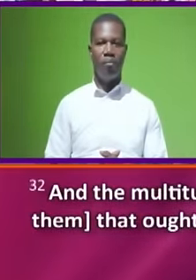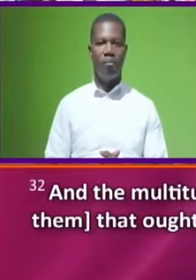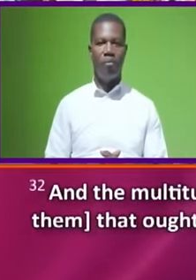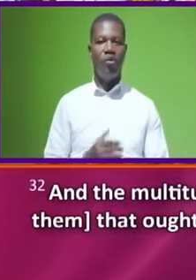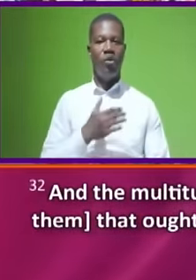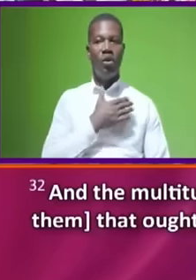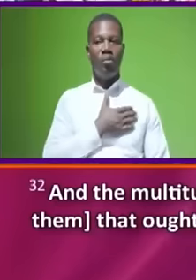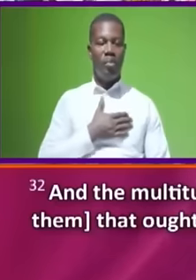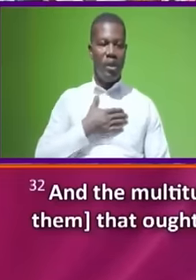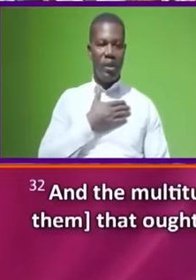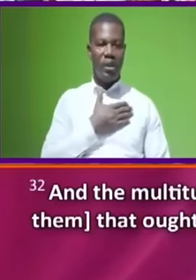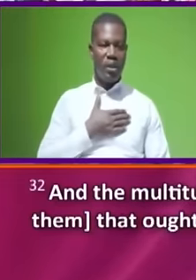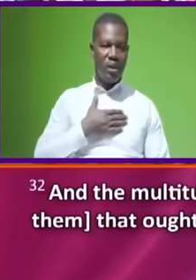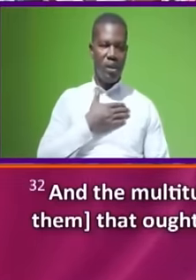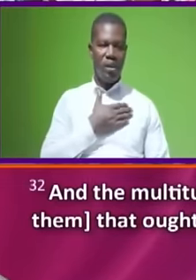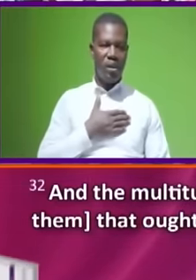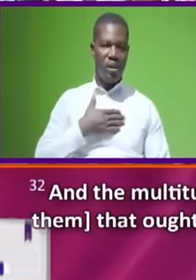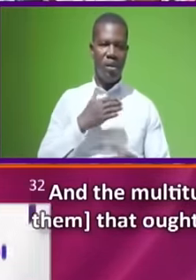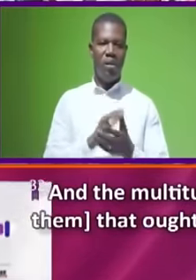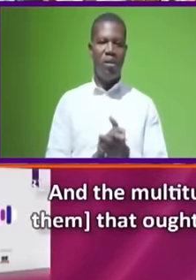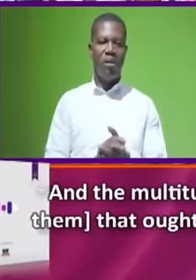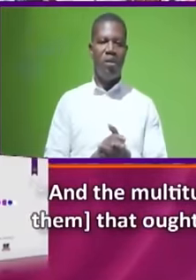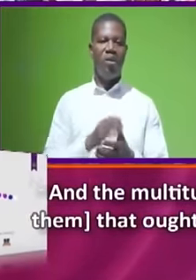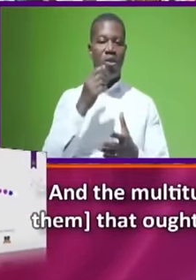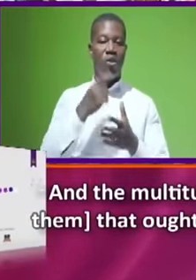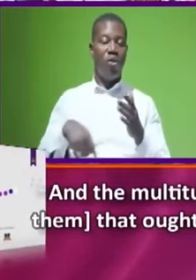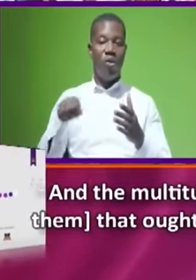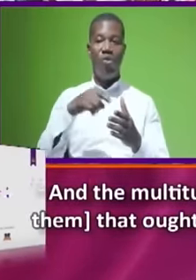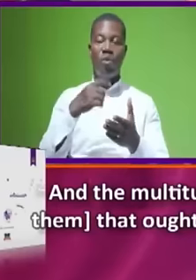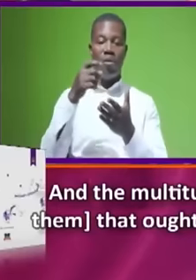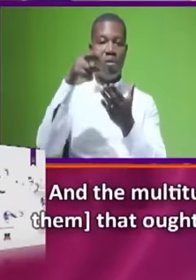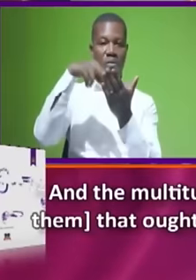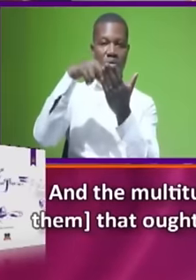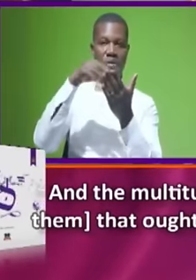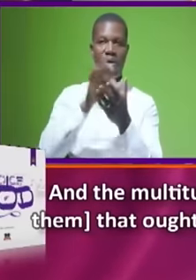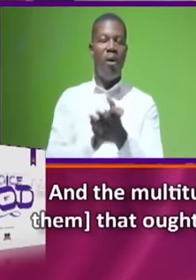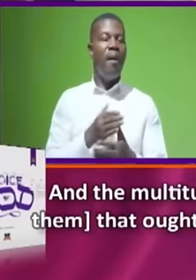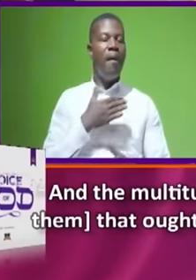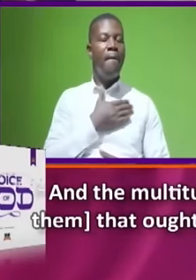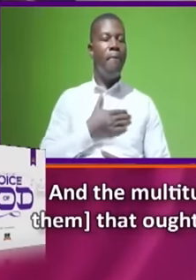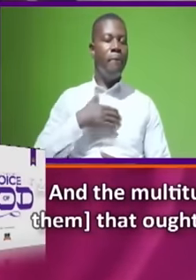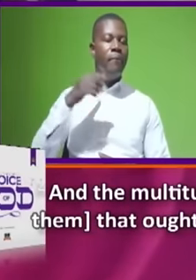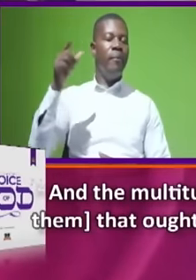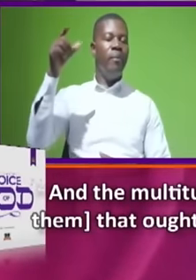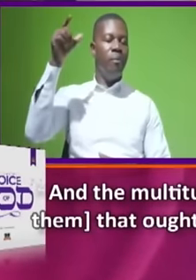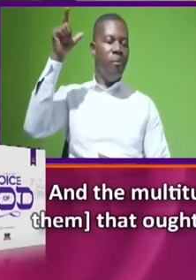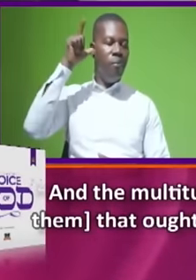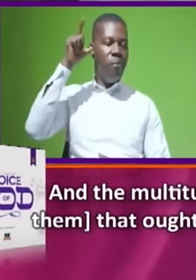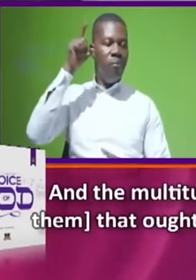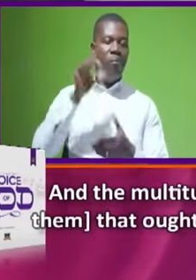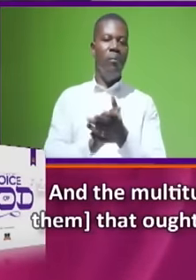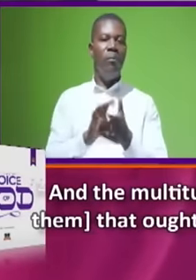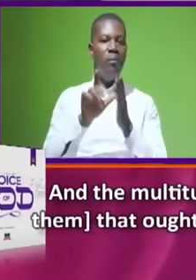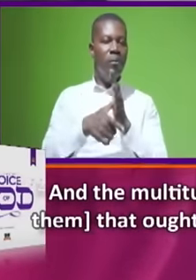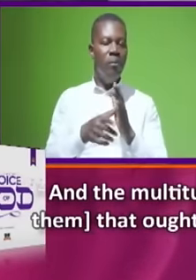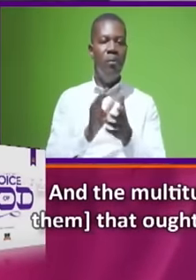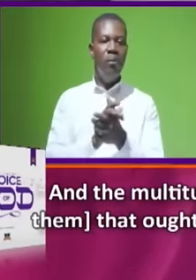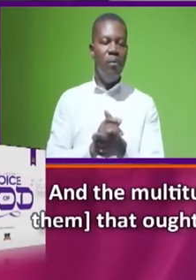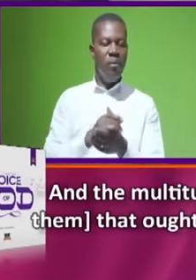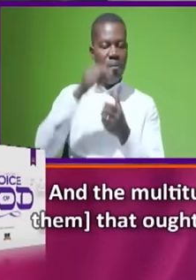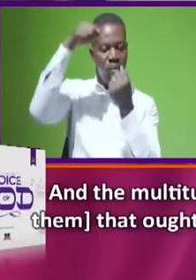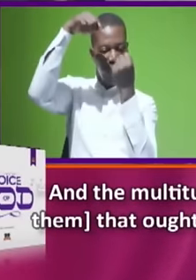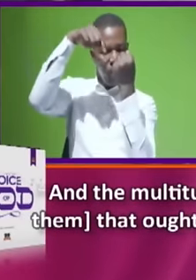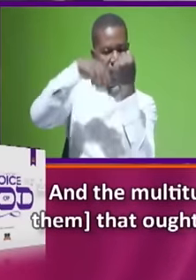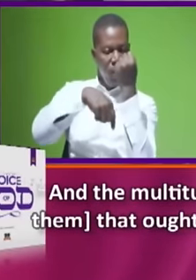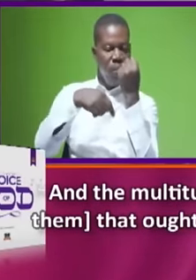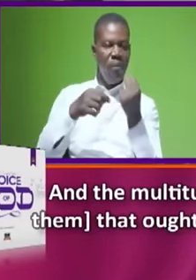pa mo chewo. Please. Ye ye be ken kan no. E ye tie na san hwe de wutie nem. Na